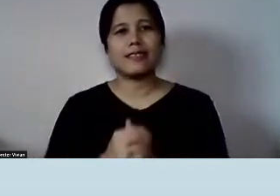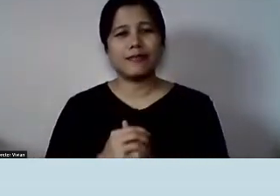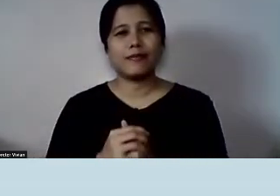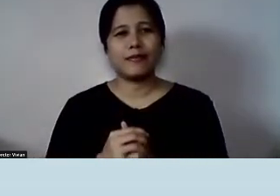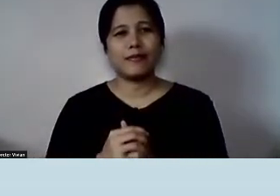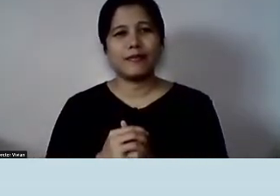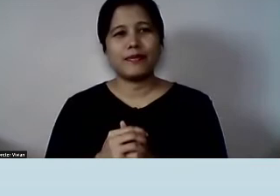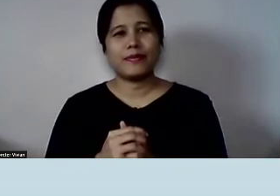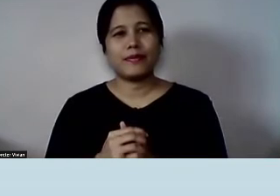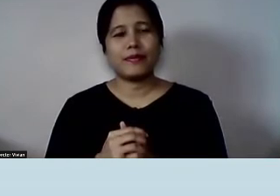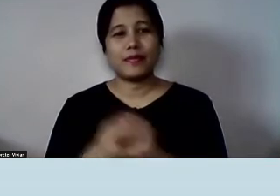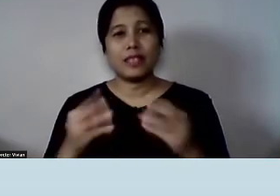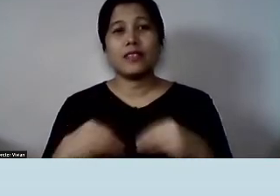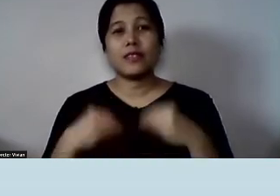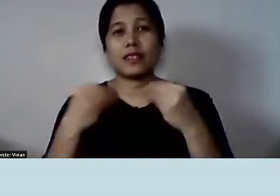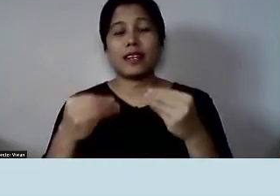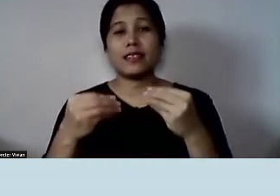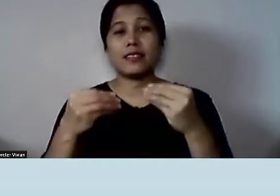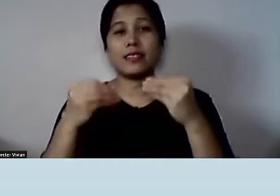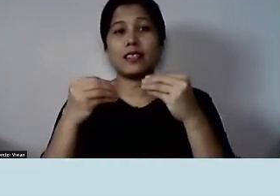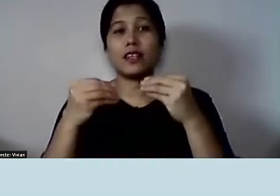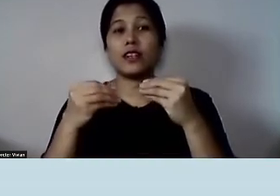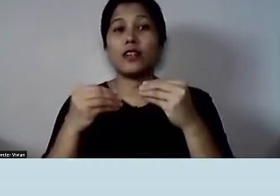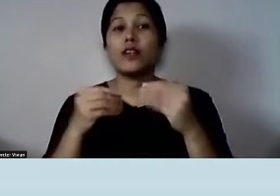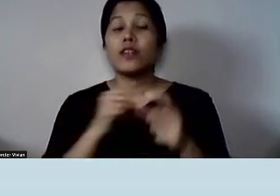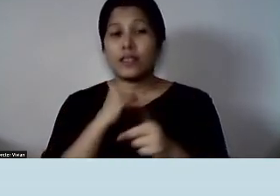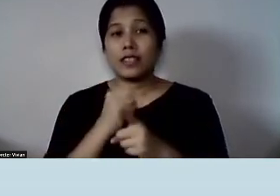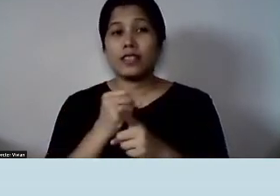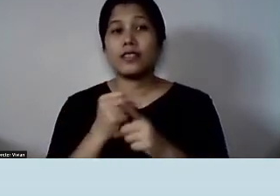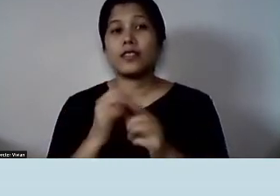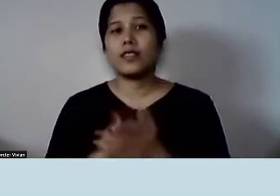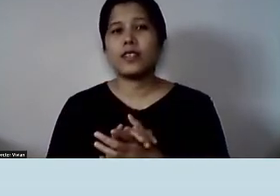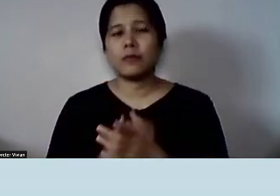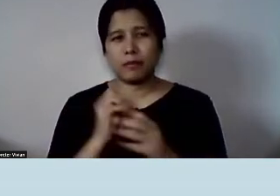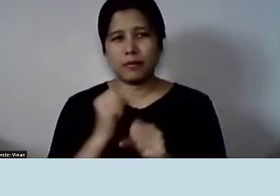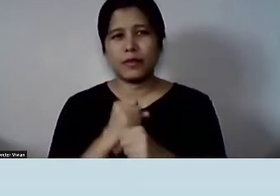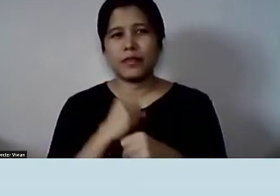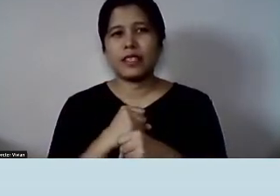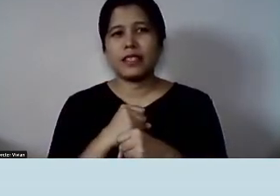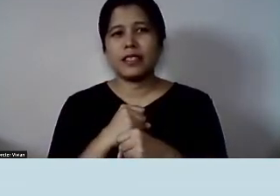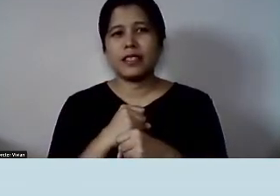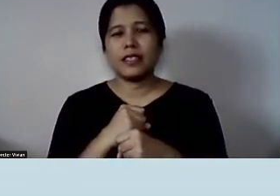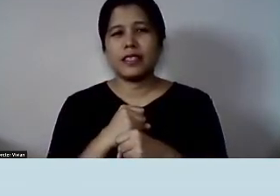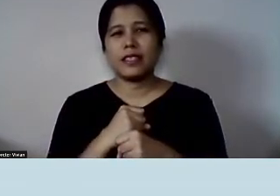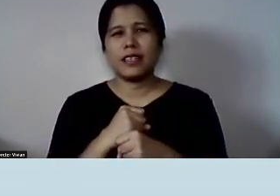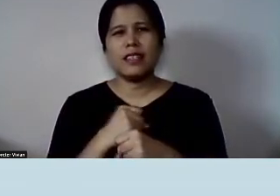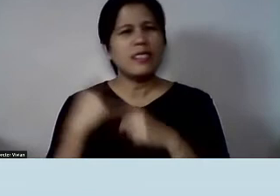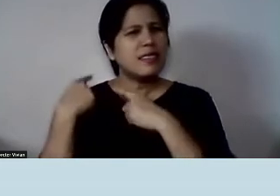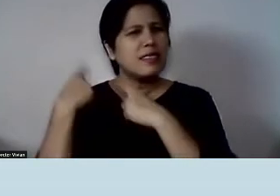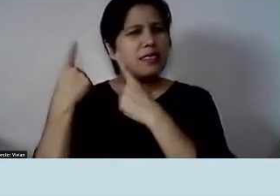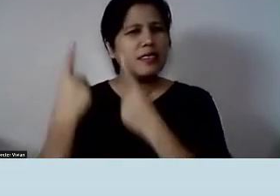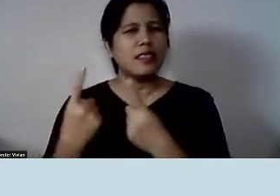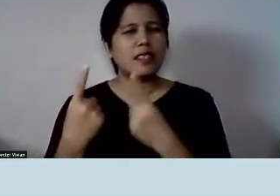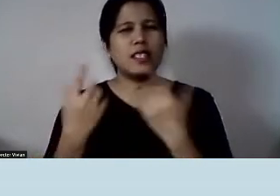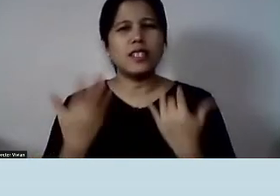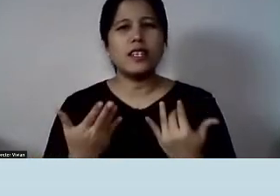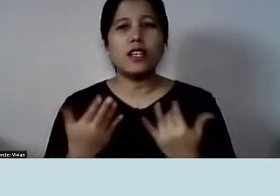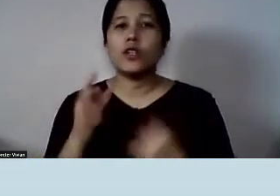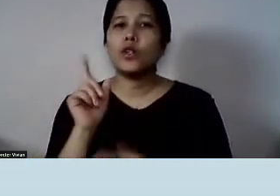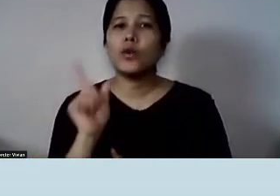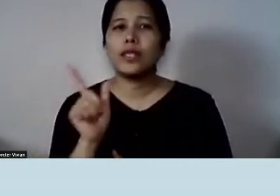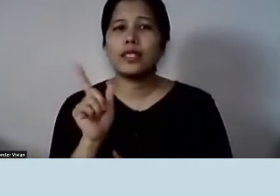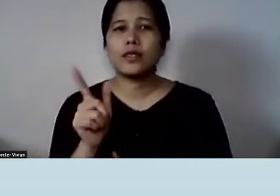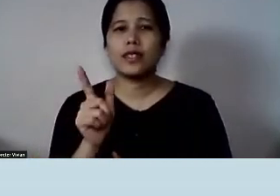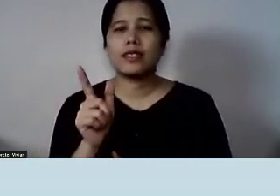Provide structure. Ensure that breaks are routinely built into the schedule. since we are year 2020,